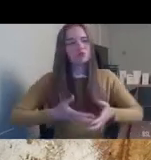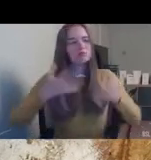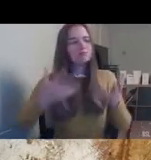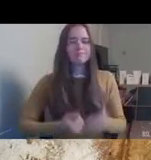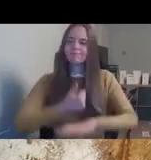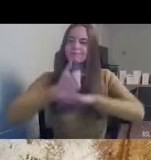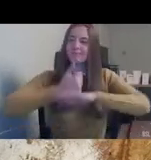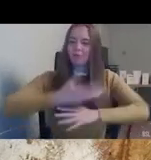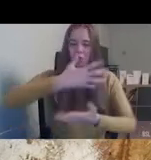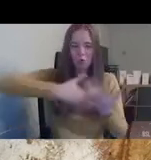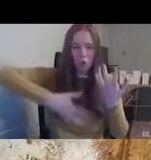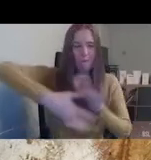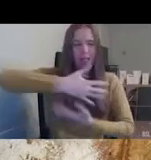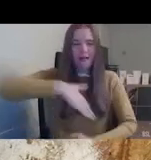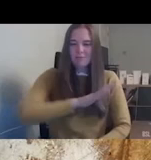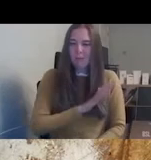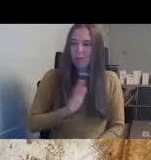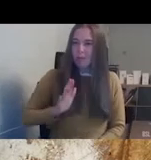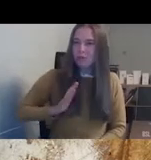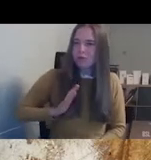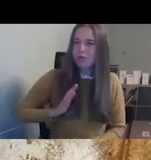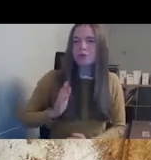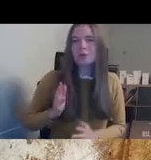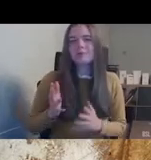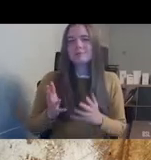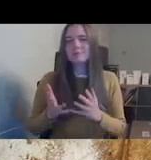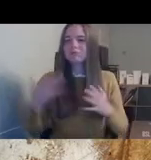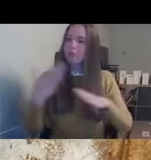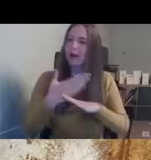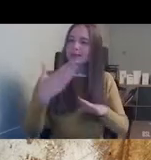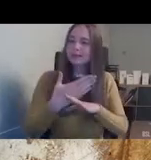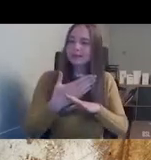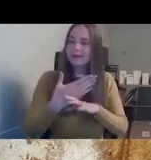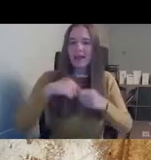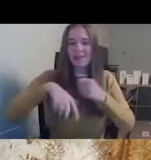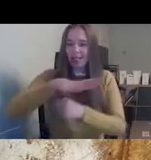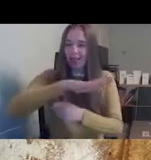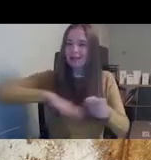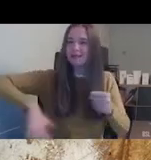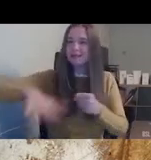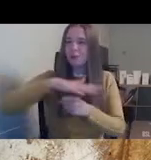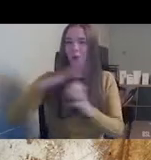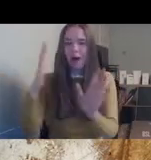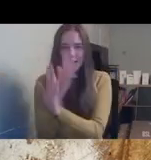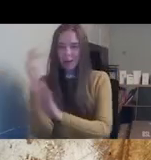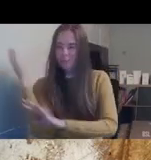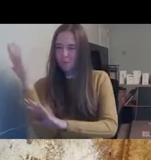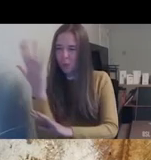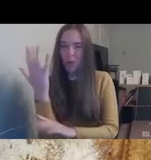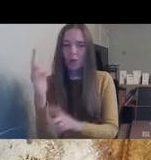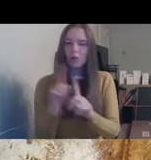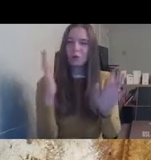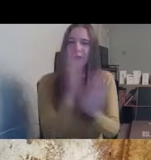practices within the landscape, hiding in forests and, as I said, hiding within caves.